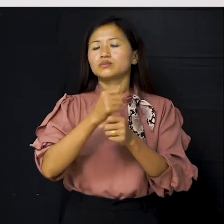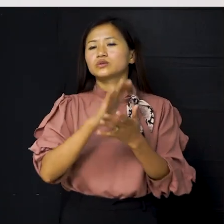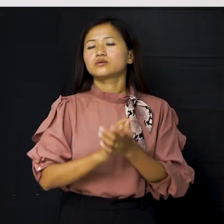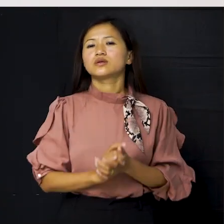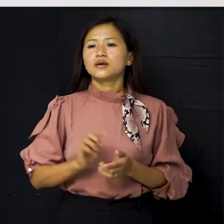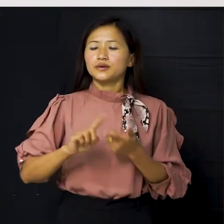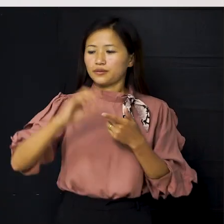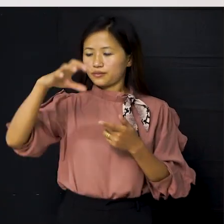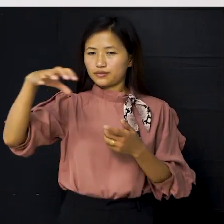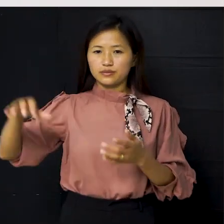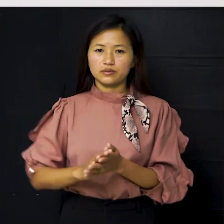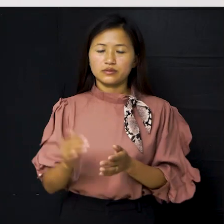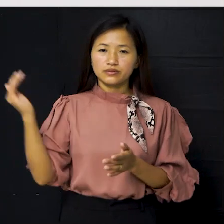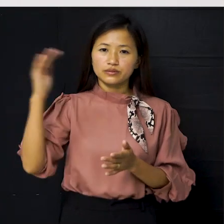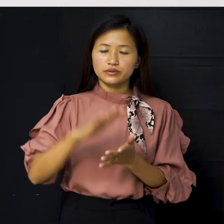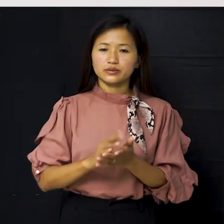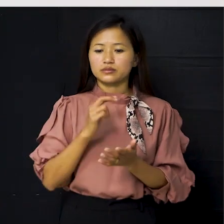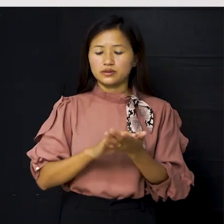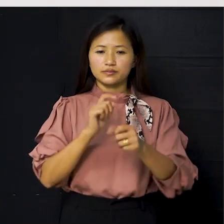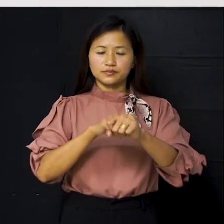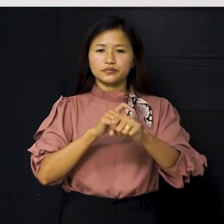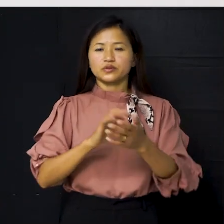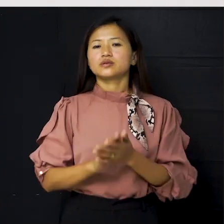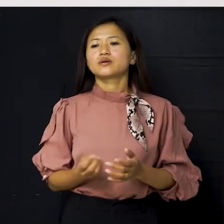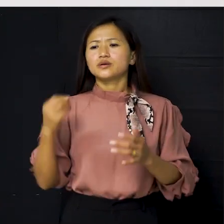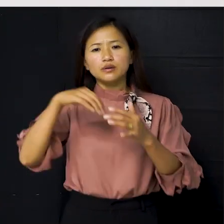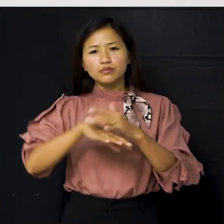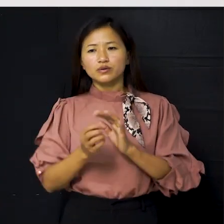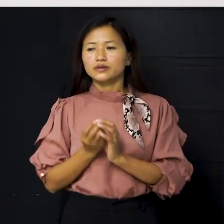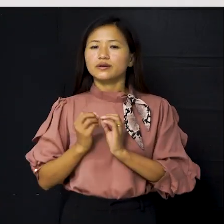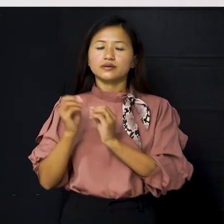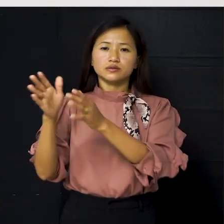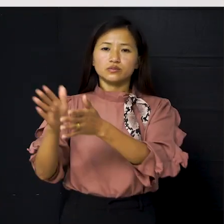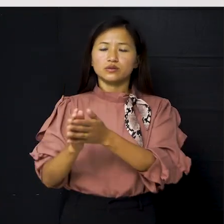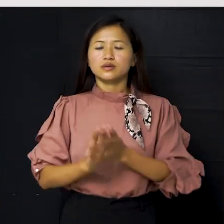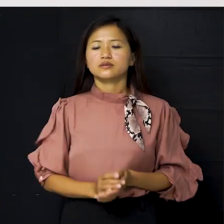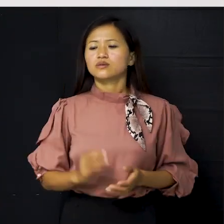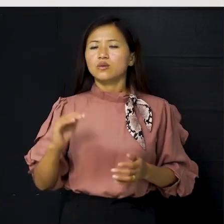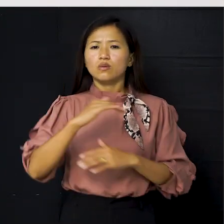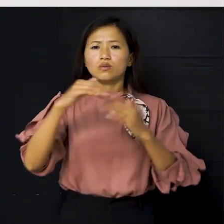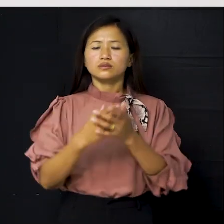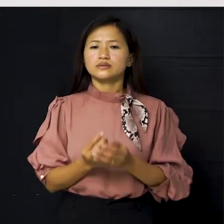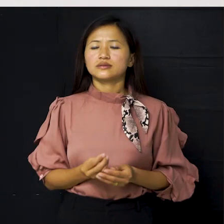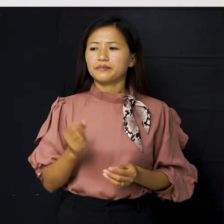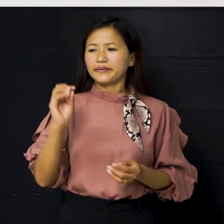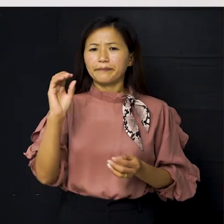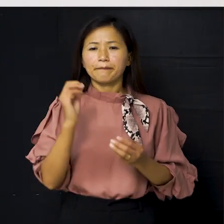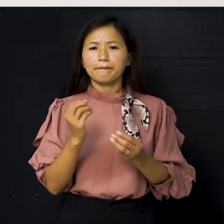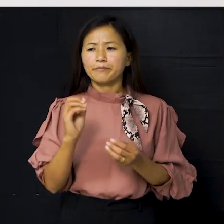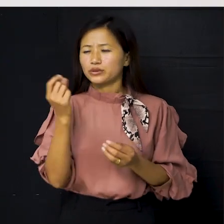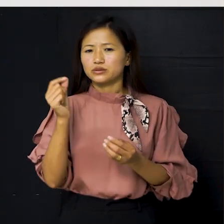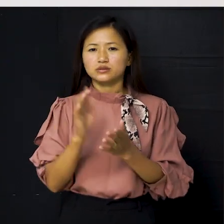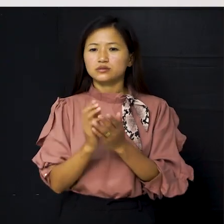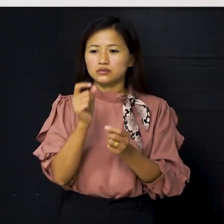relations. So during that time, a lot of imports and exports took place, where all the precious stones and gems were